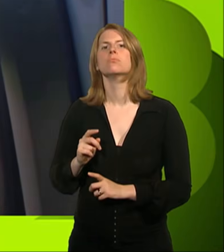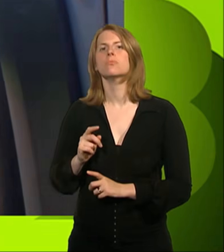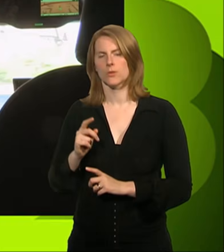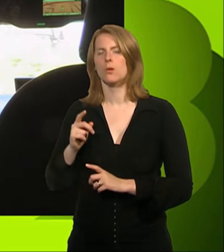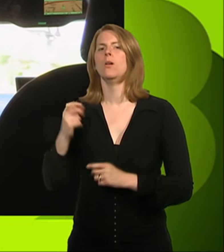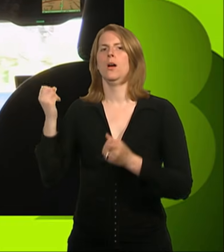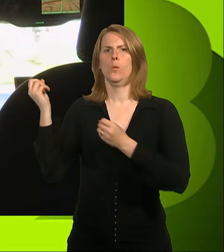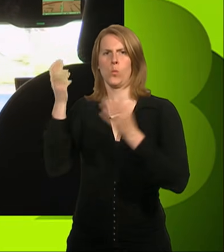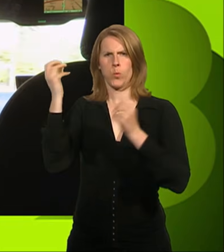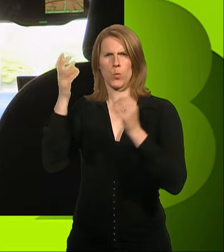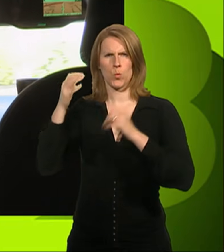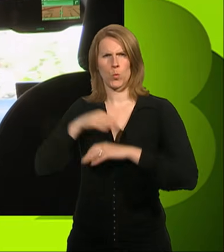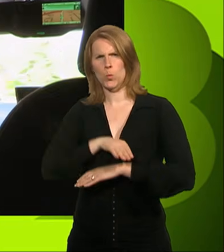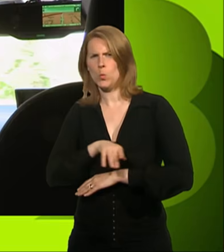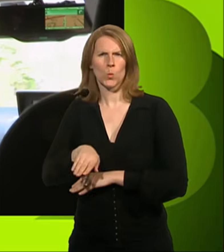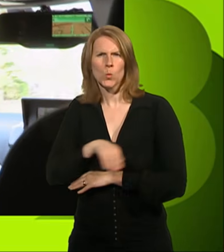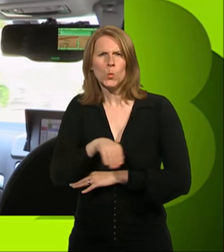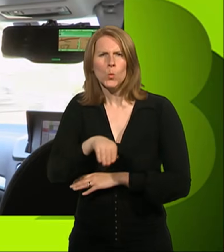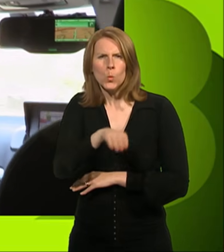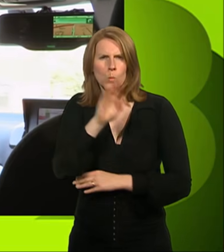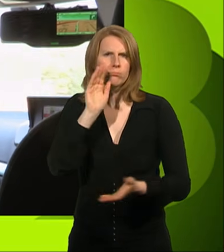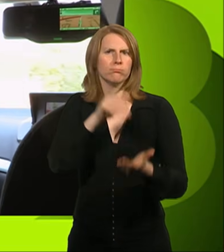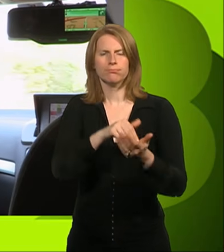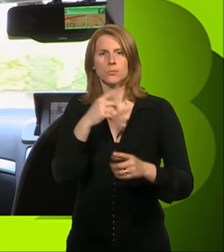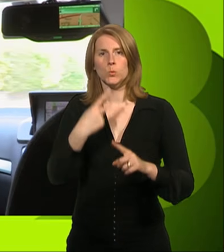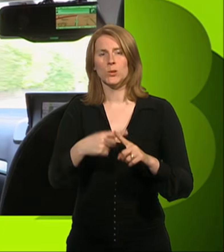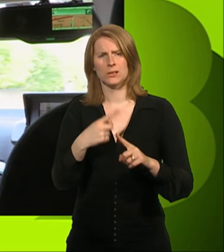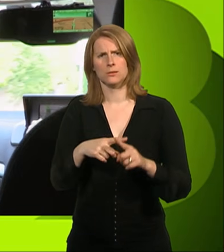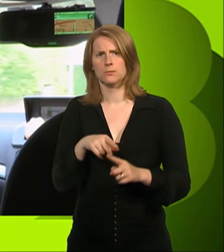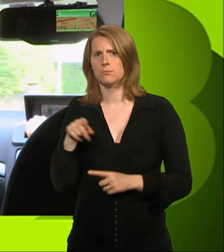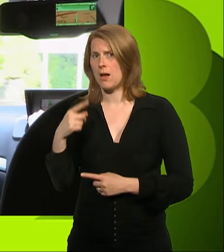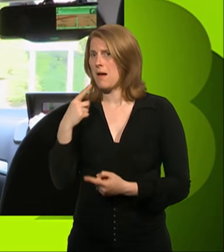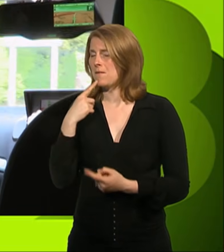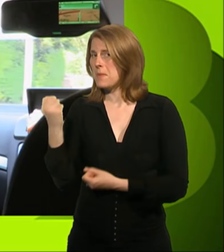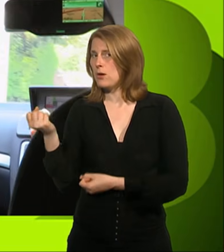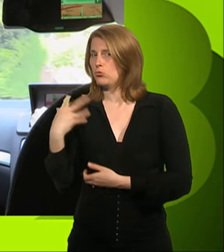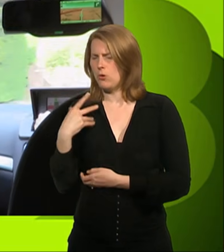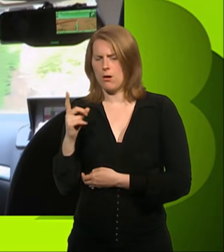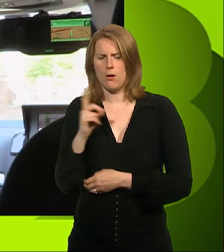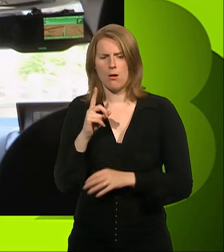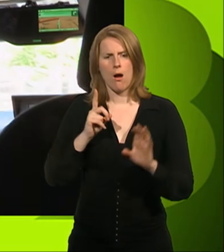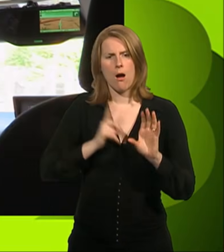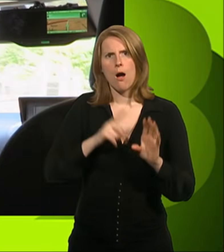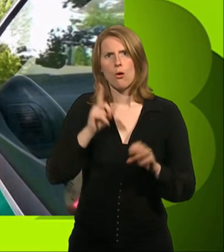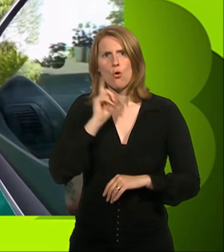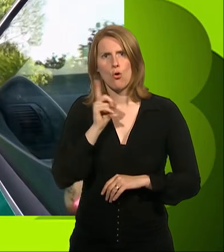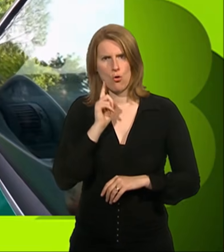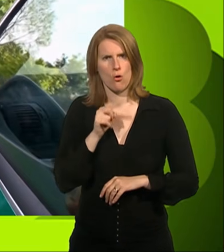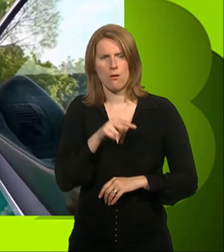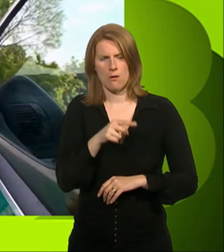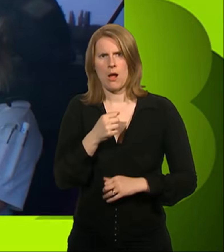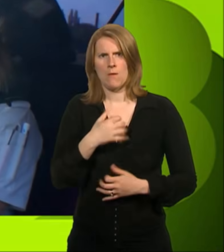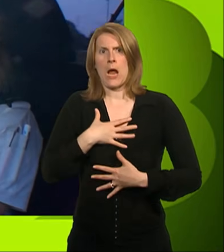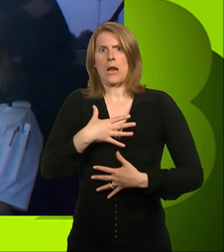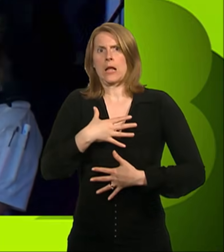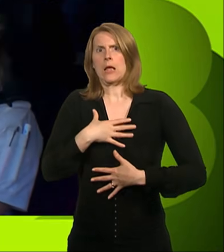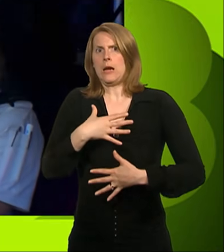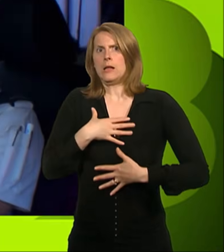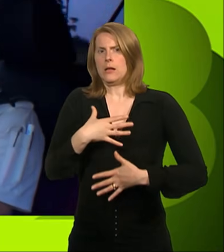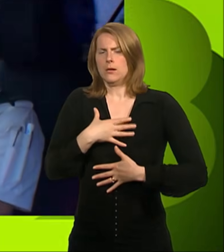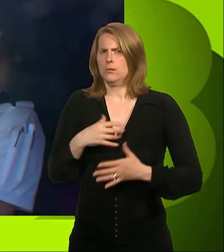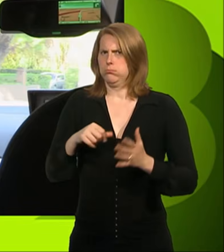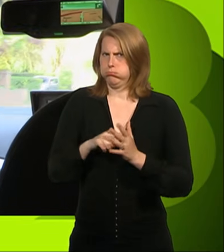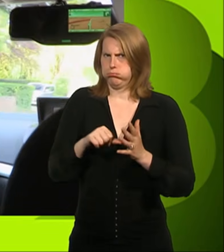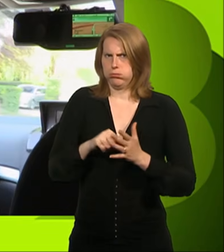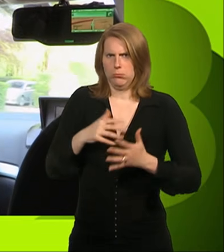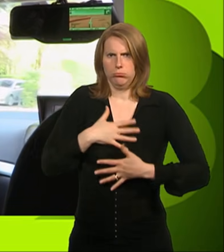fast. So we've just got a call to a young girl with an asthma attack who's having problems breathing. Asthma attacks can be